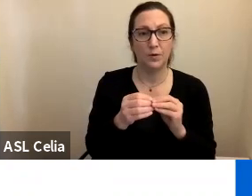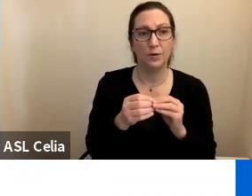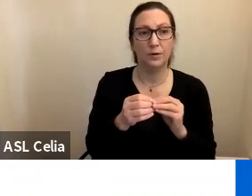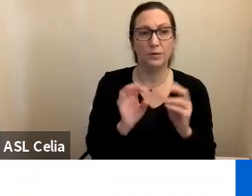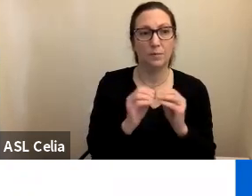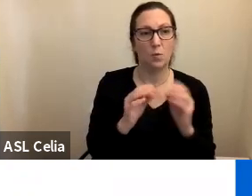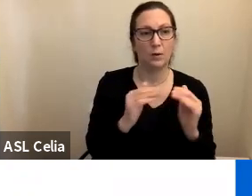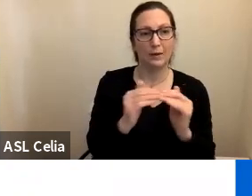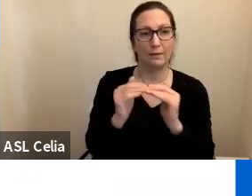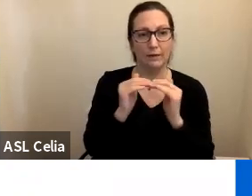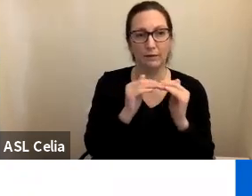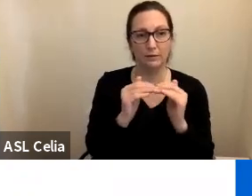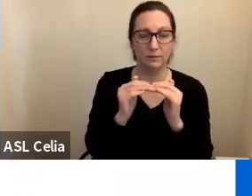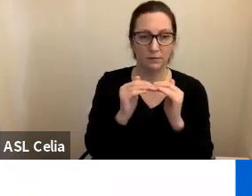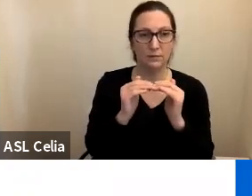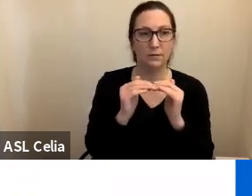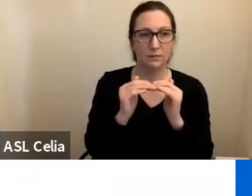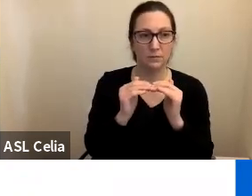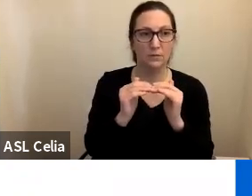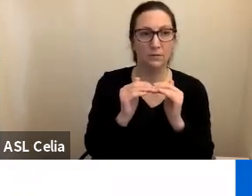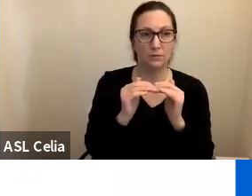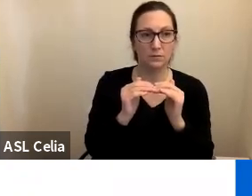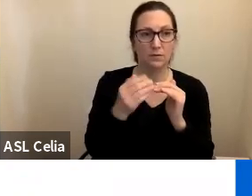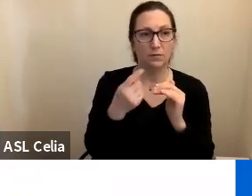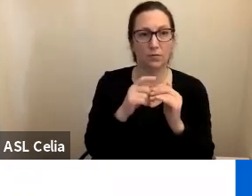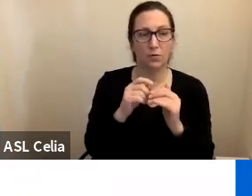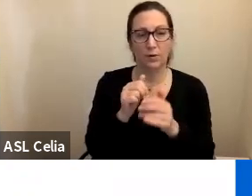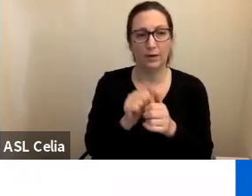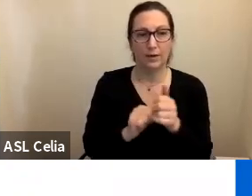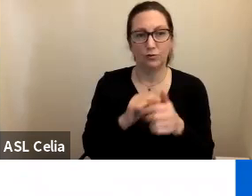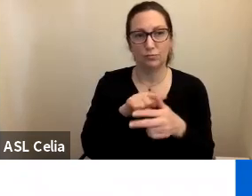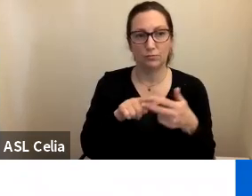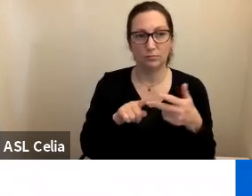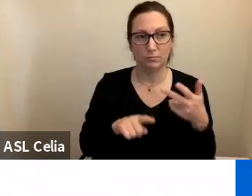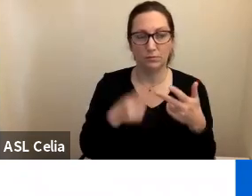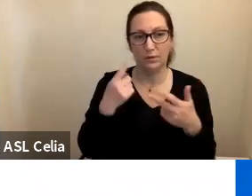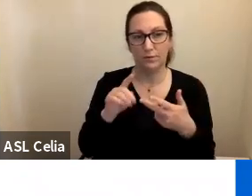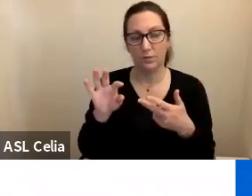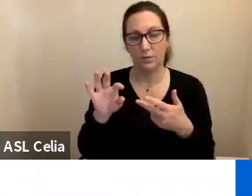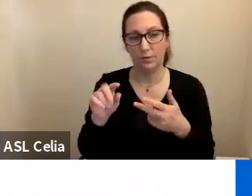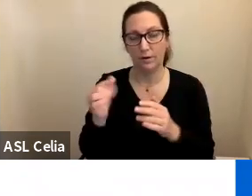evenly distributed across the 3 schools for grade 9.